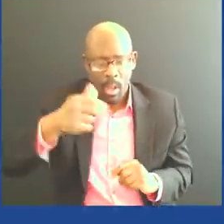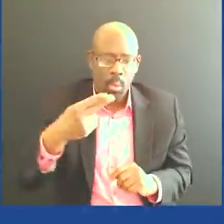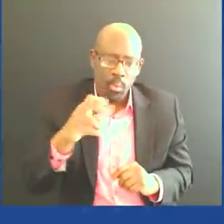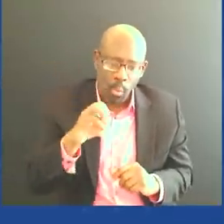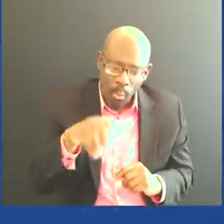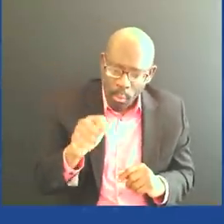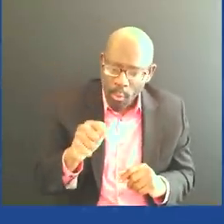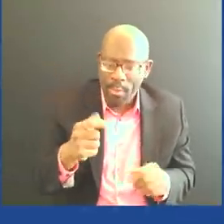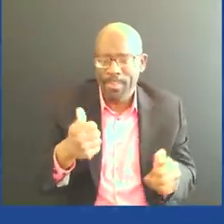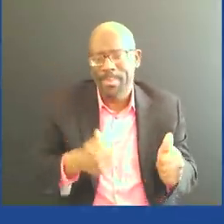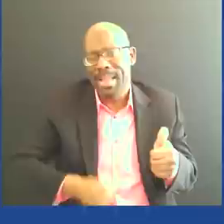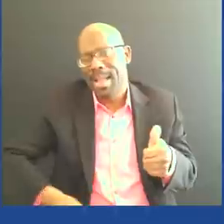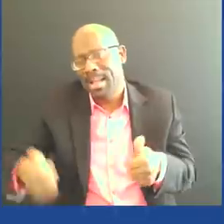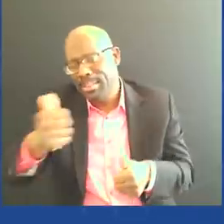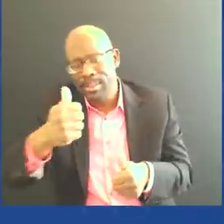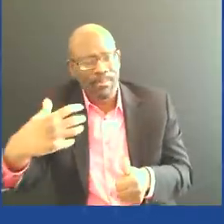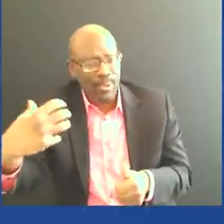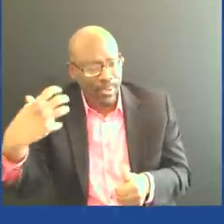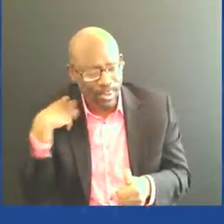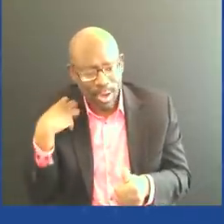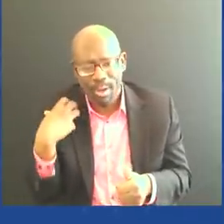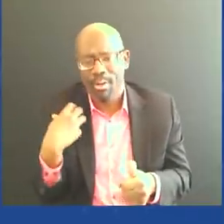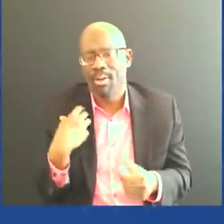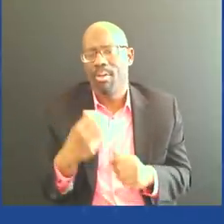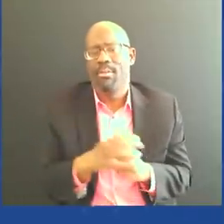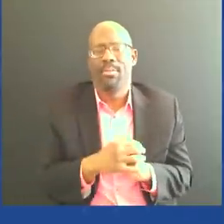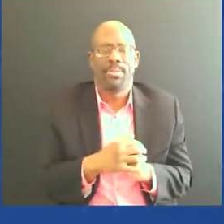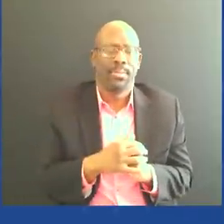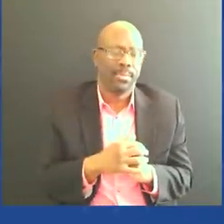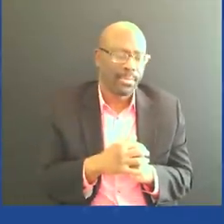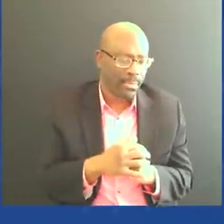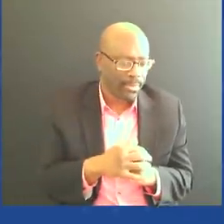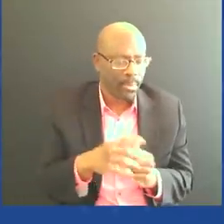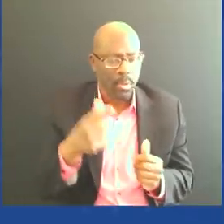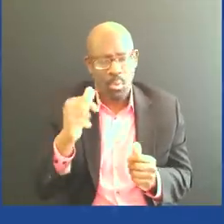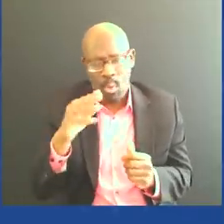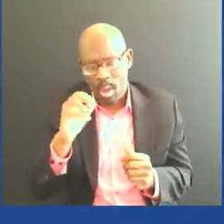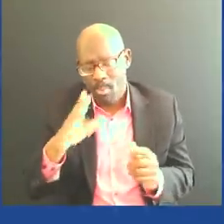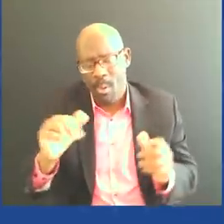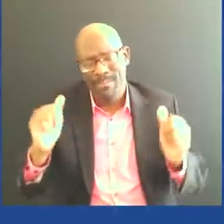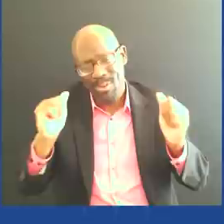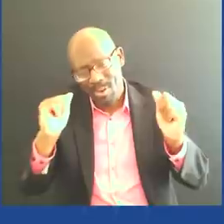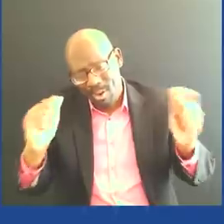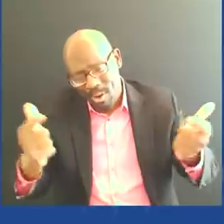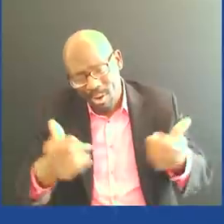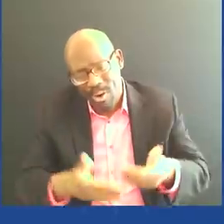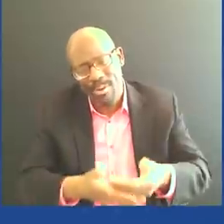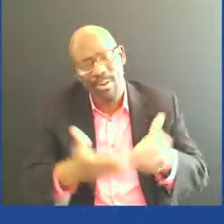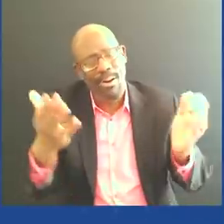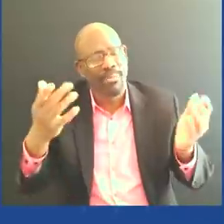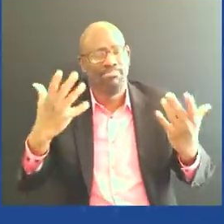an honor to share this special day with you and your families.